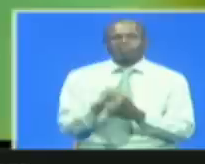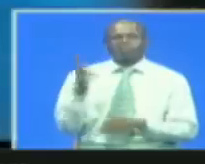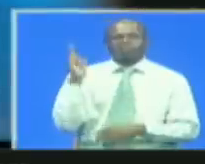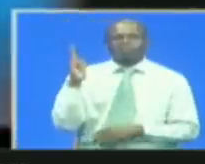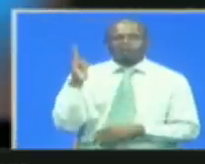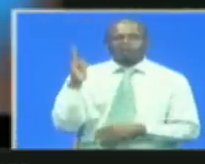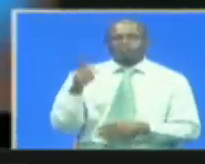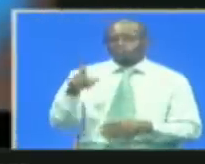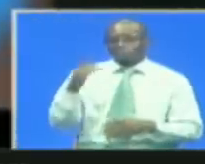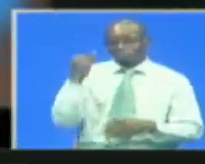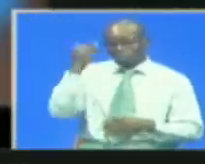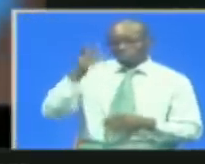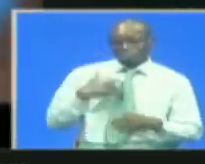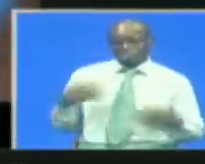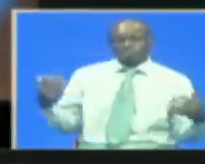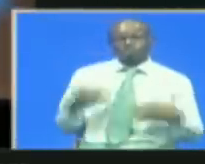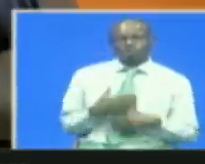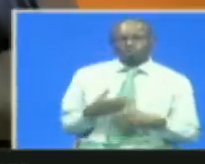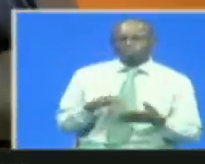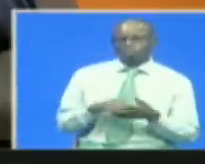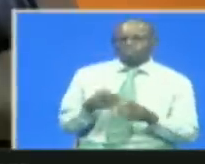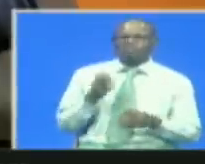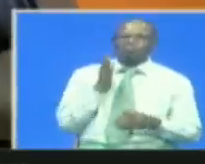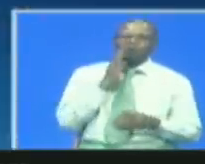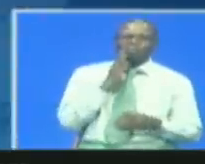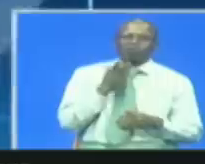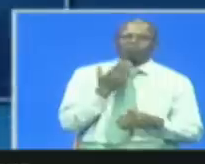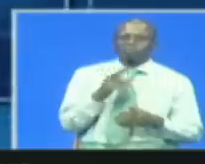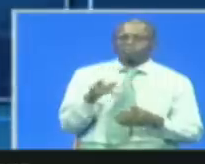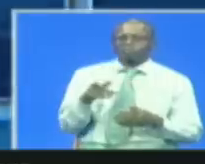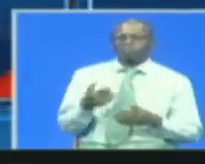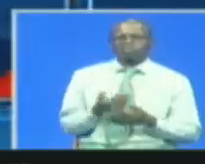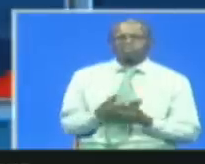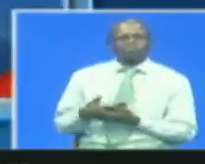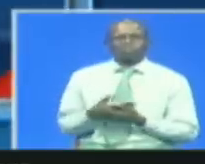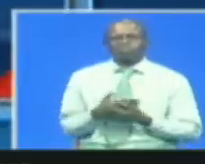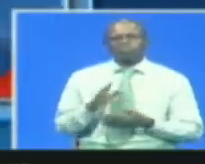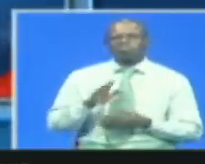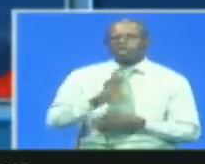my shock. You knew that the mother wanted her child back.